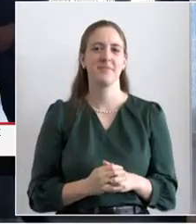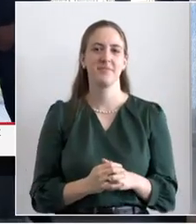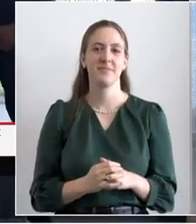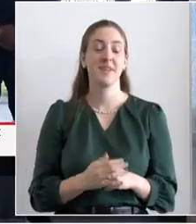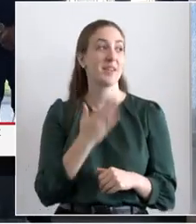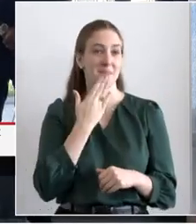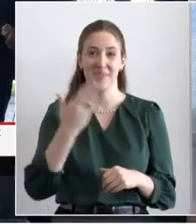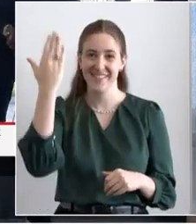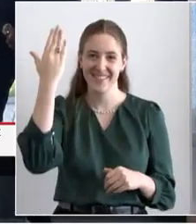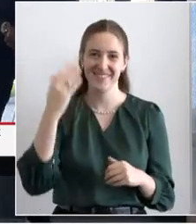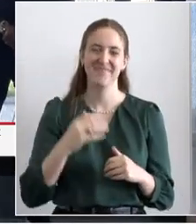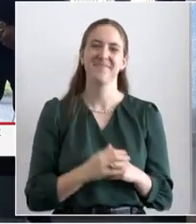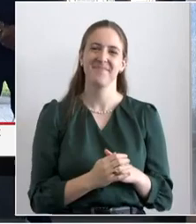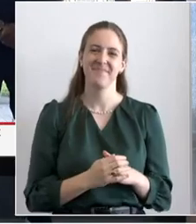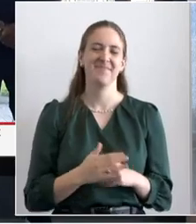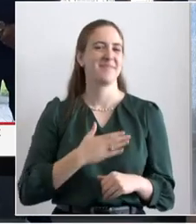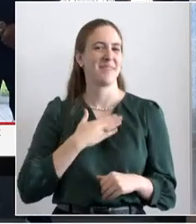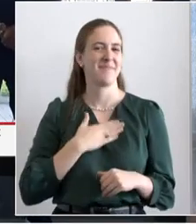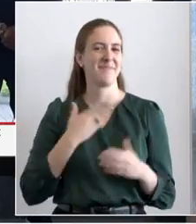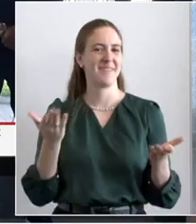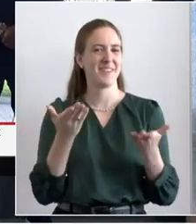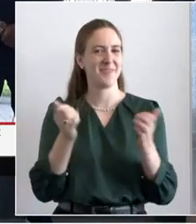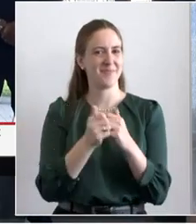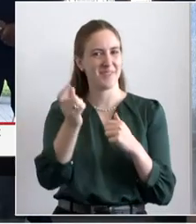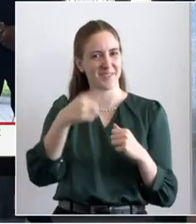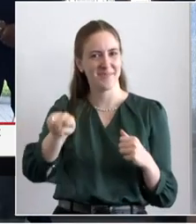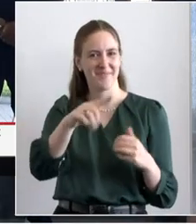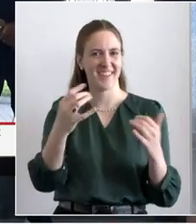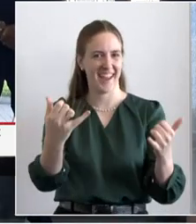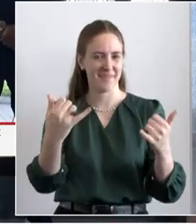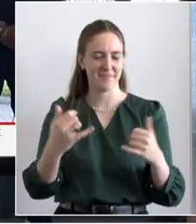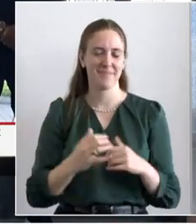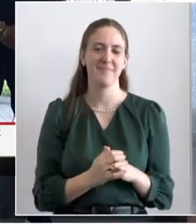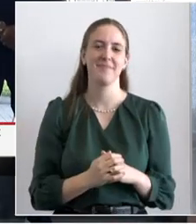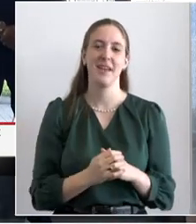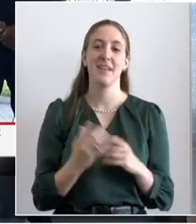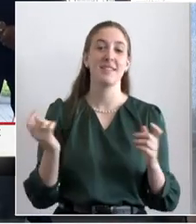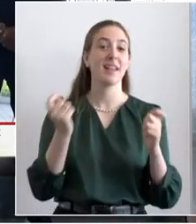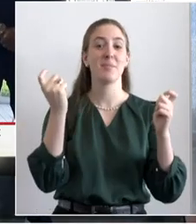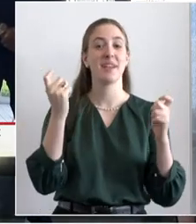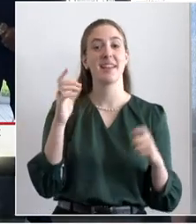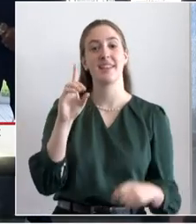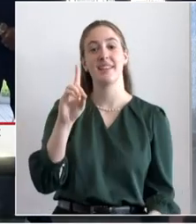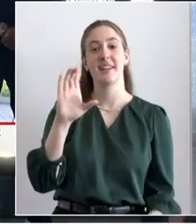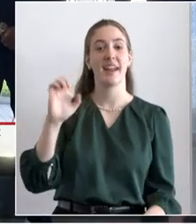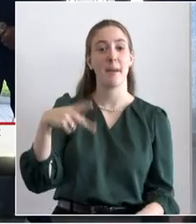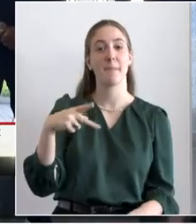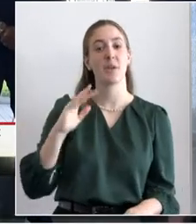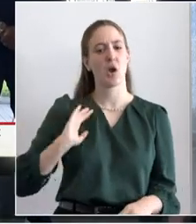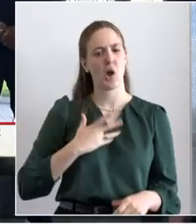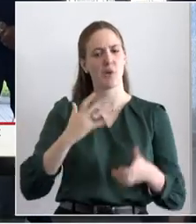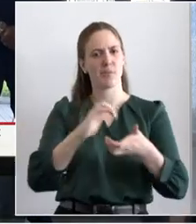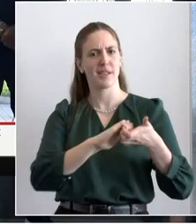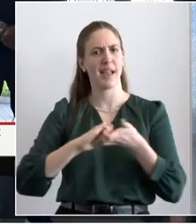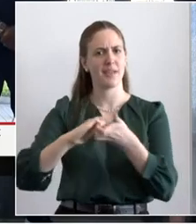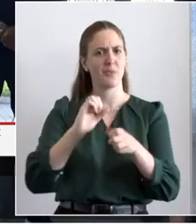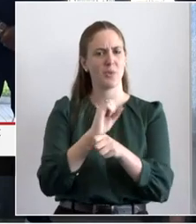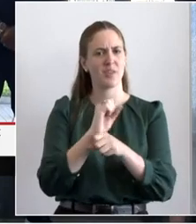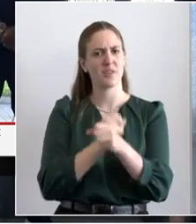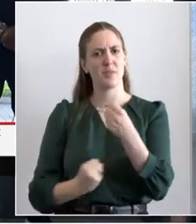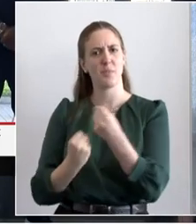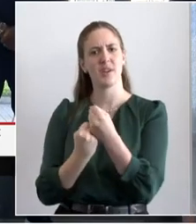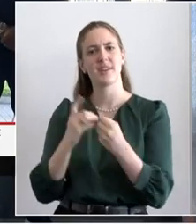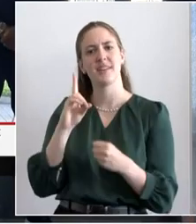Good morning, everyone. It's a pleasure to be with you here today to celebrate DCAP and our collective work to support DC-based